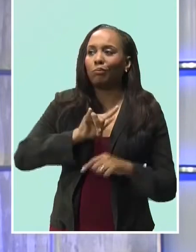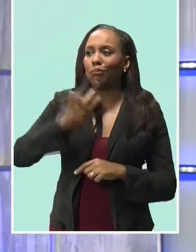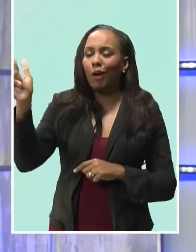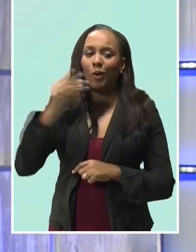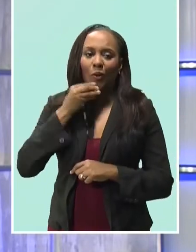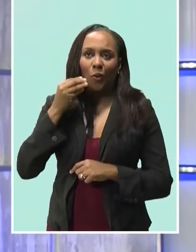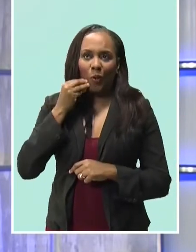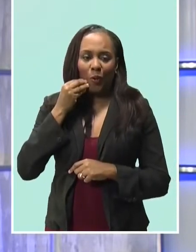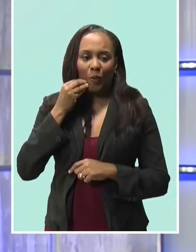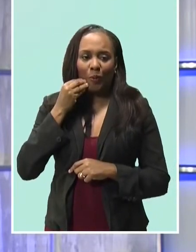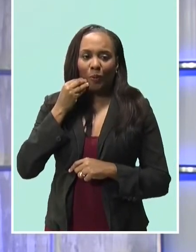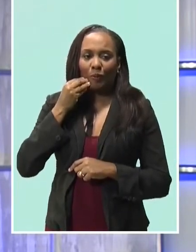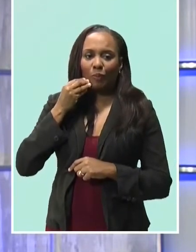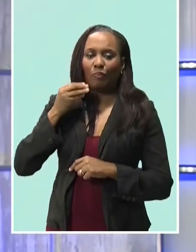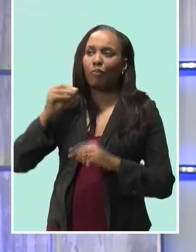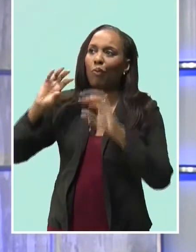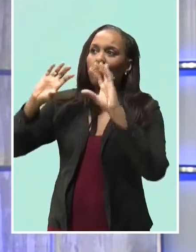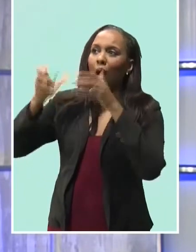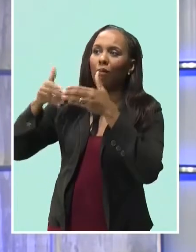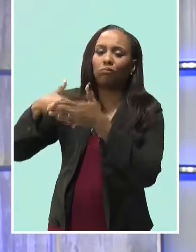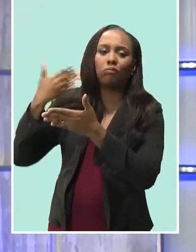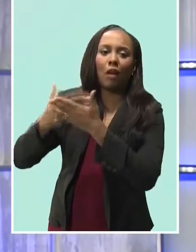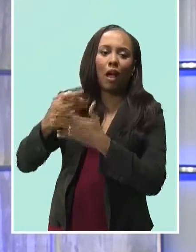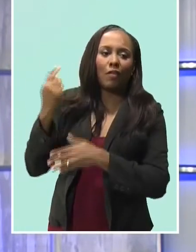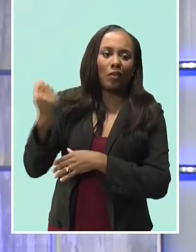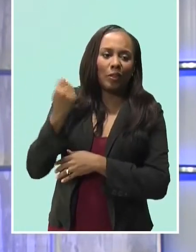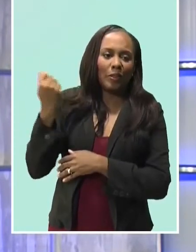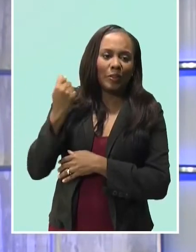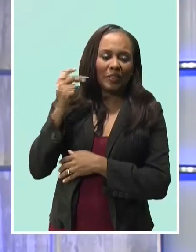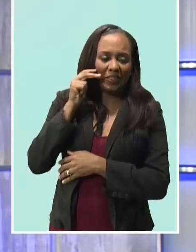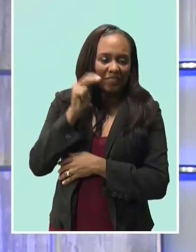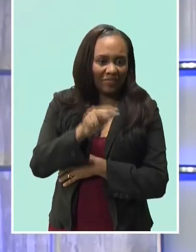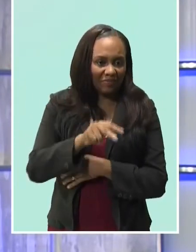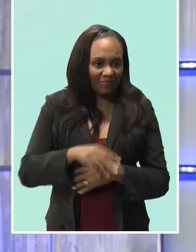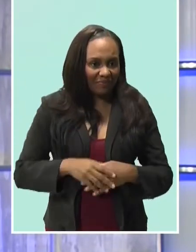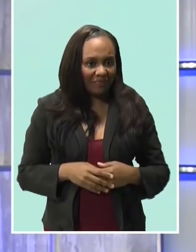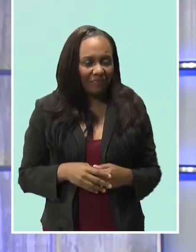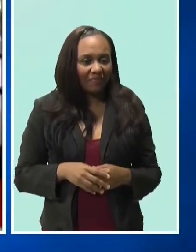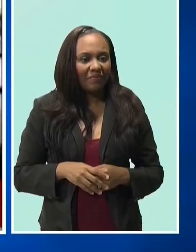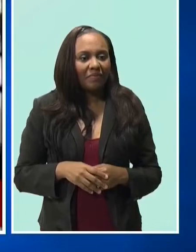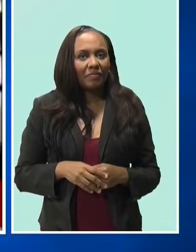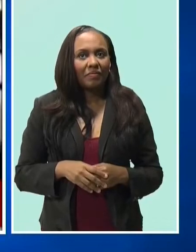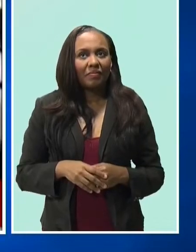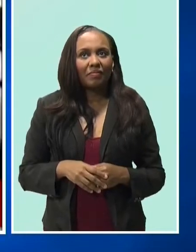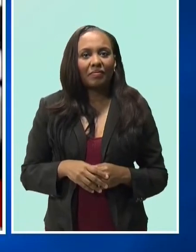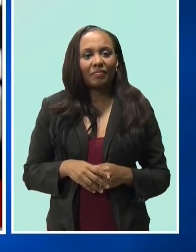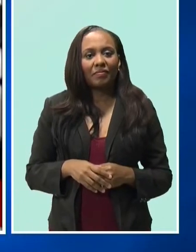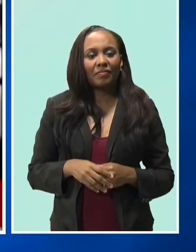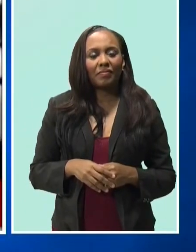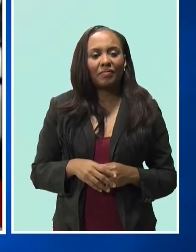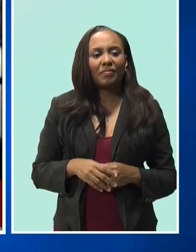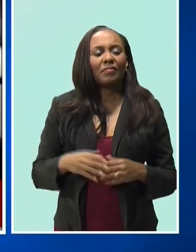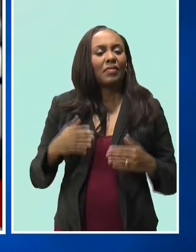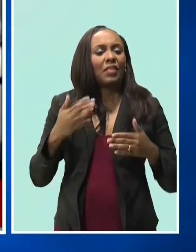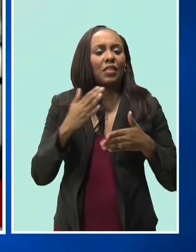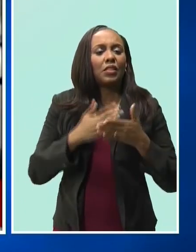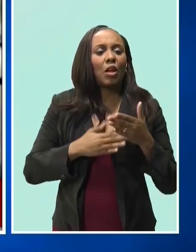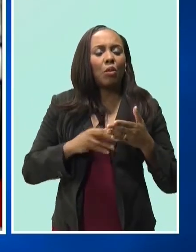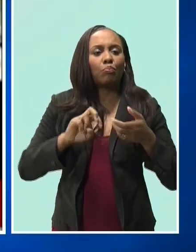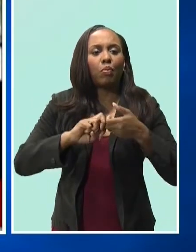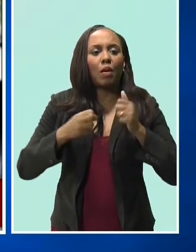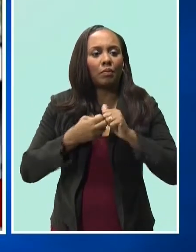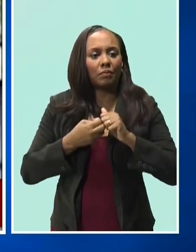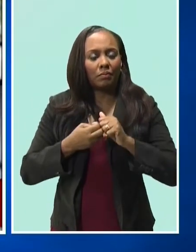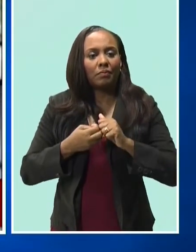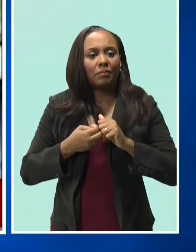group arrived on 2 separate charter flights on Tuesday. We have a report from TTT. It wasn't without hiccups. TTT